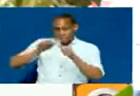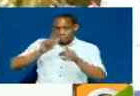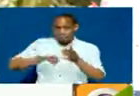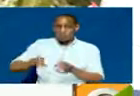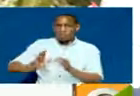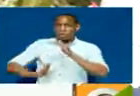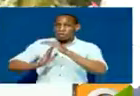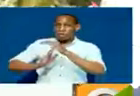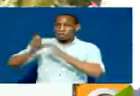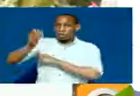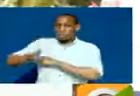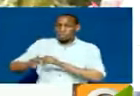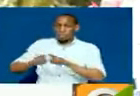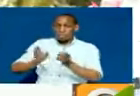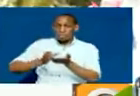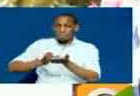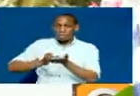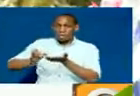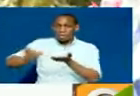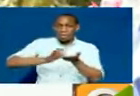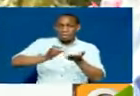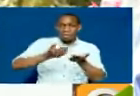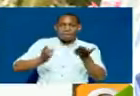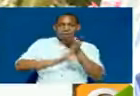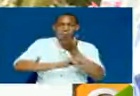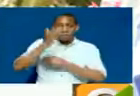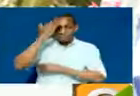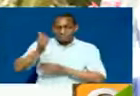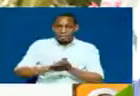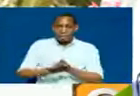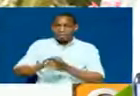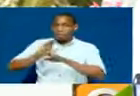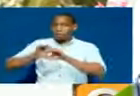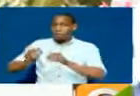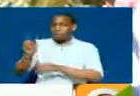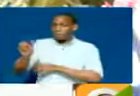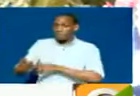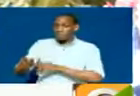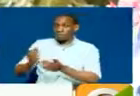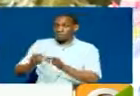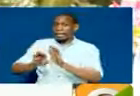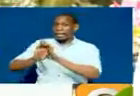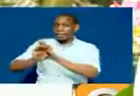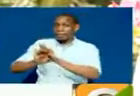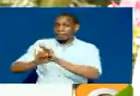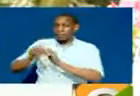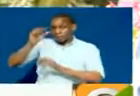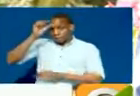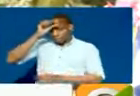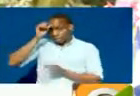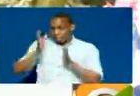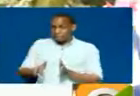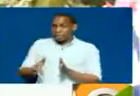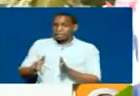that the Chief Justice will now have to distribute them around the country, because we don't find it safe for somebody to deal, for example, with a